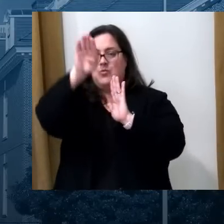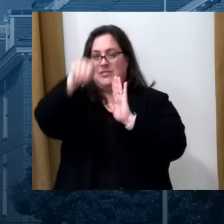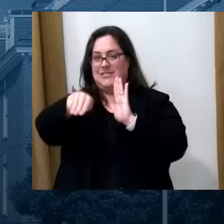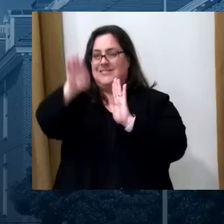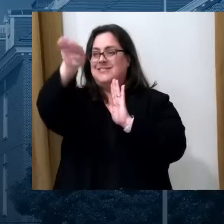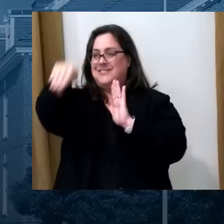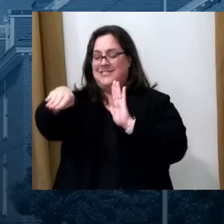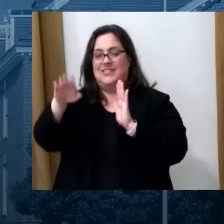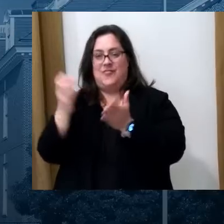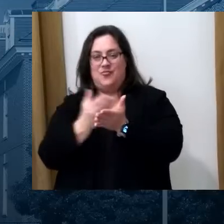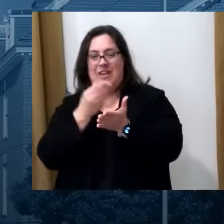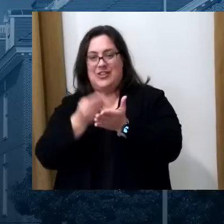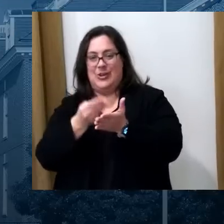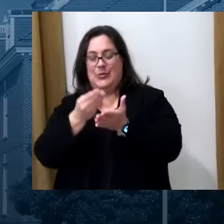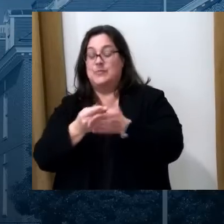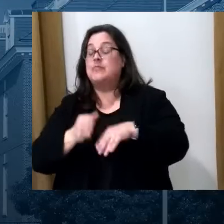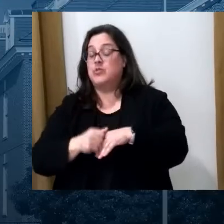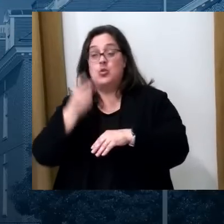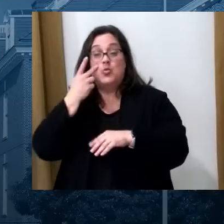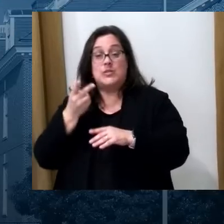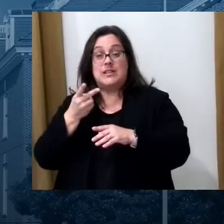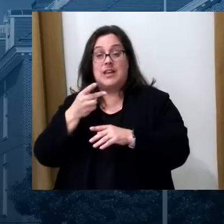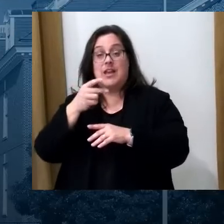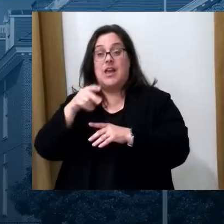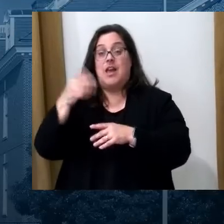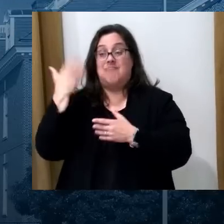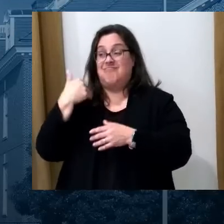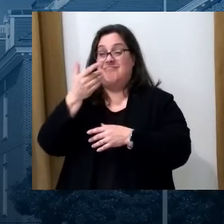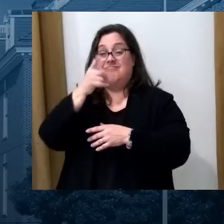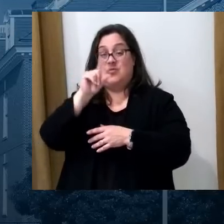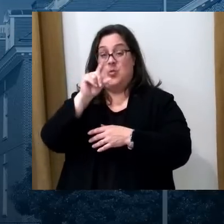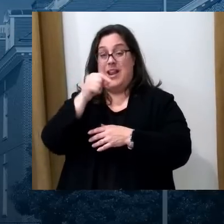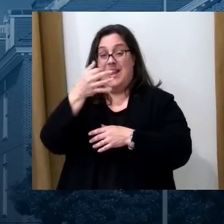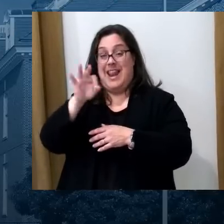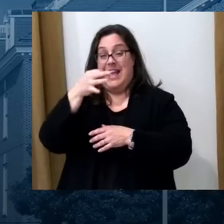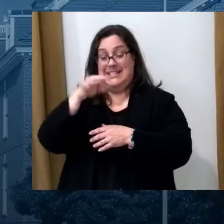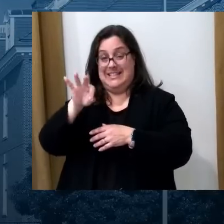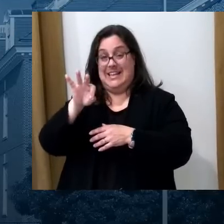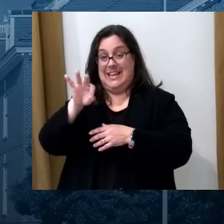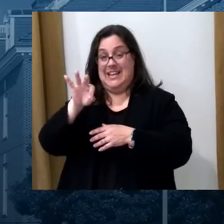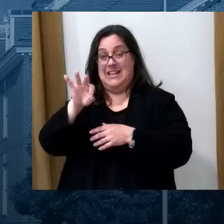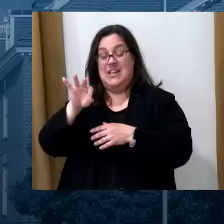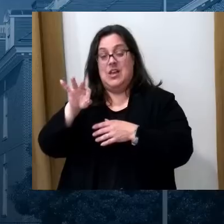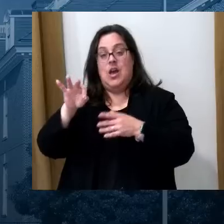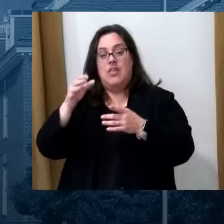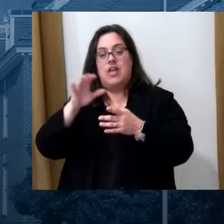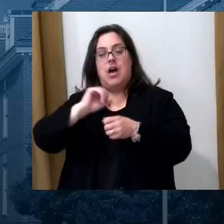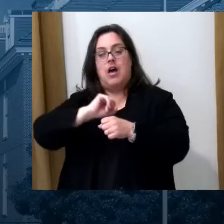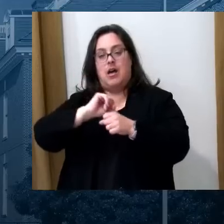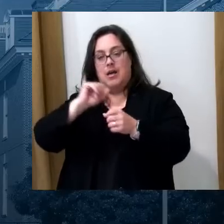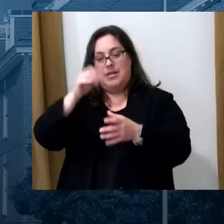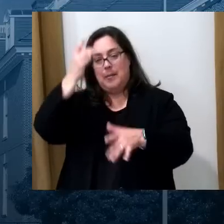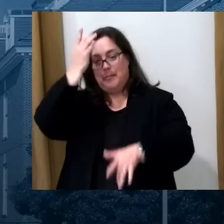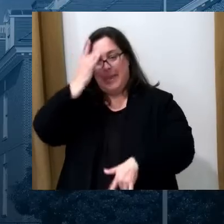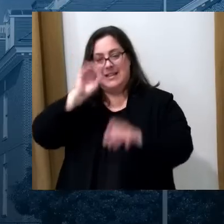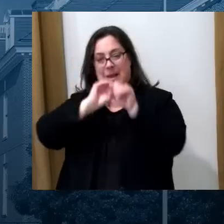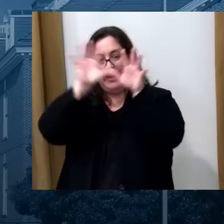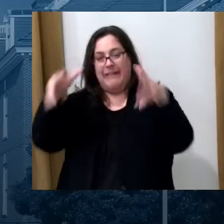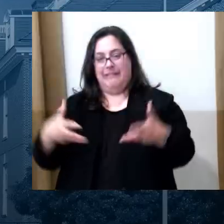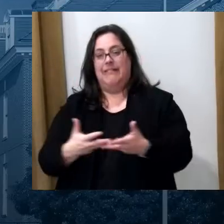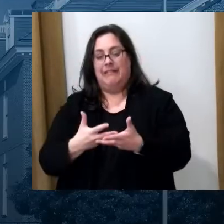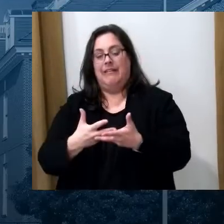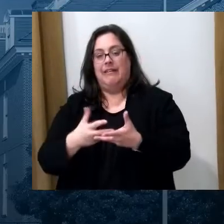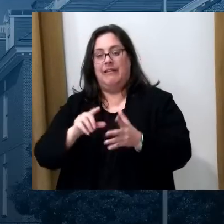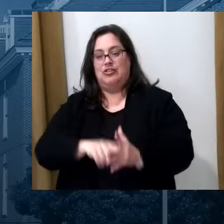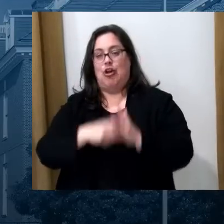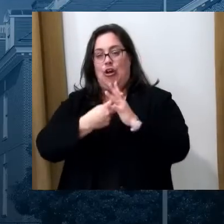can see after the pandemic hit in 2019, in fiscal year 19, we had a high level of